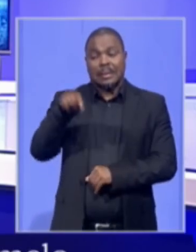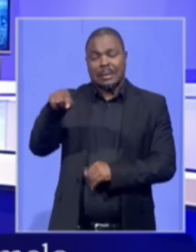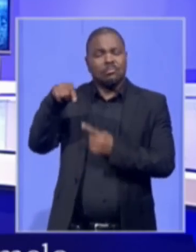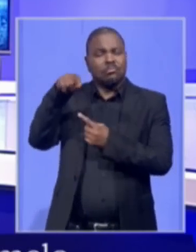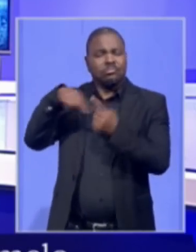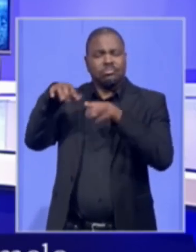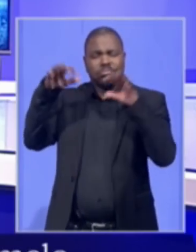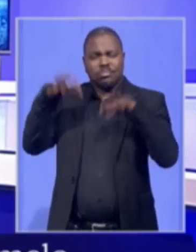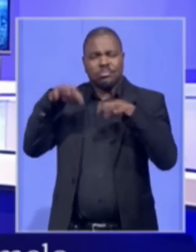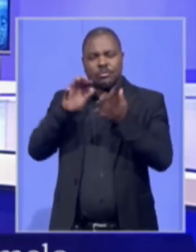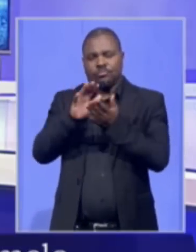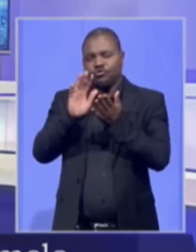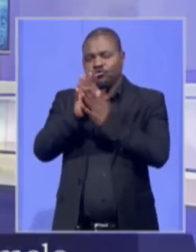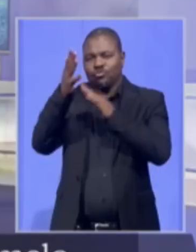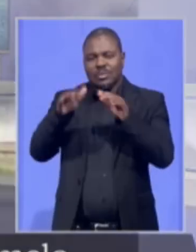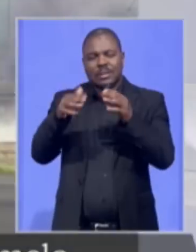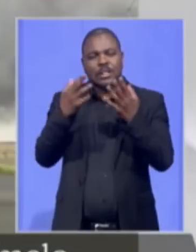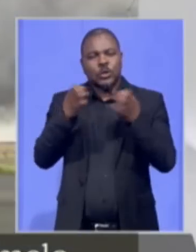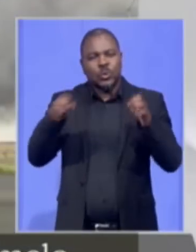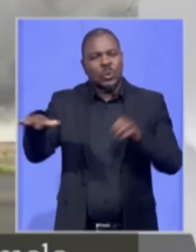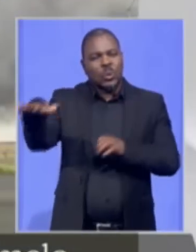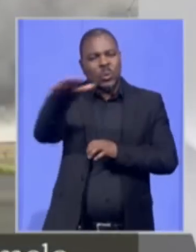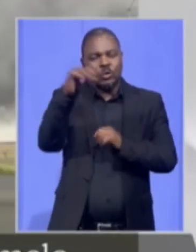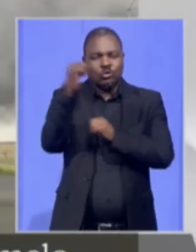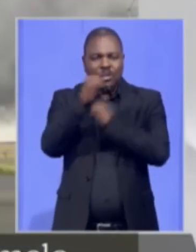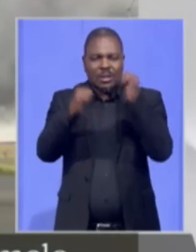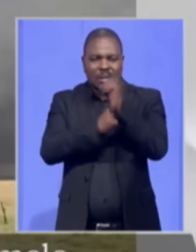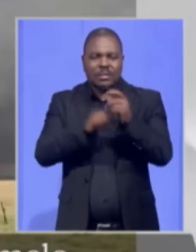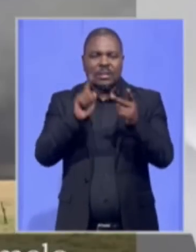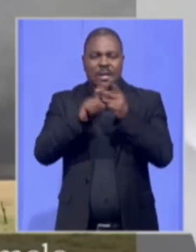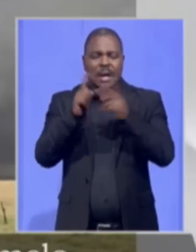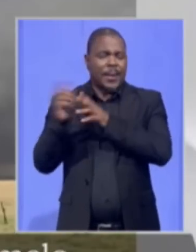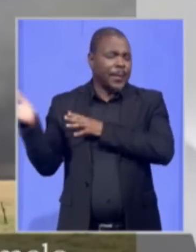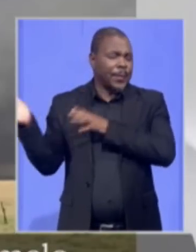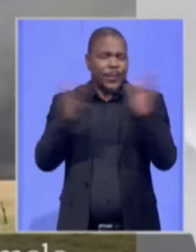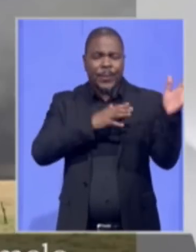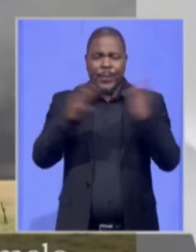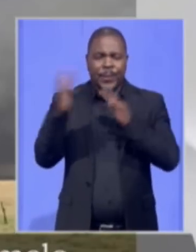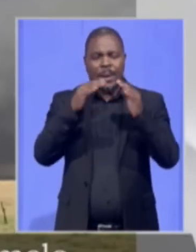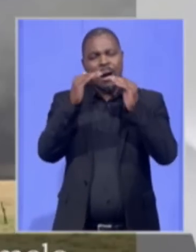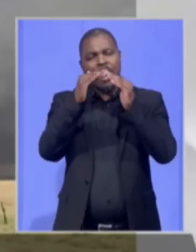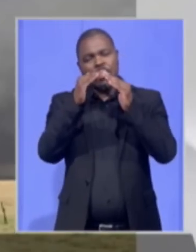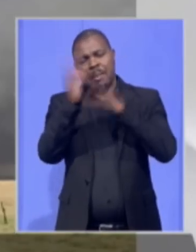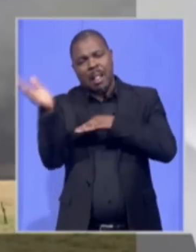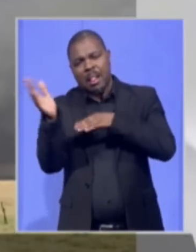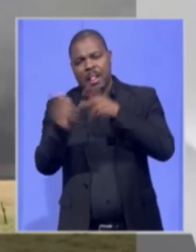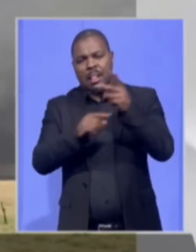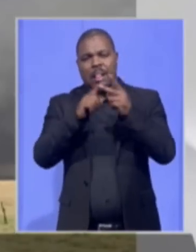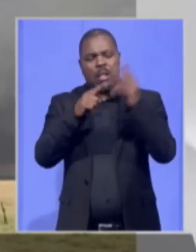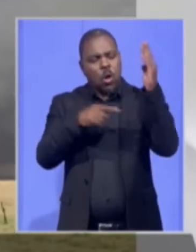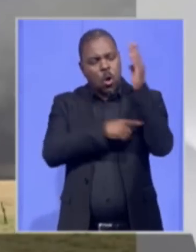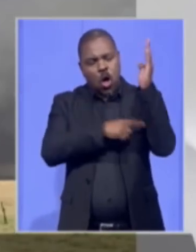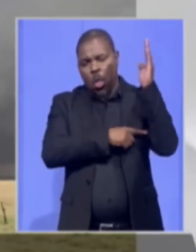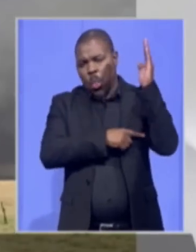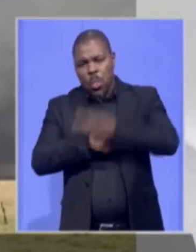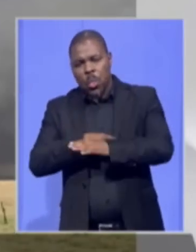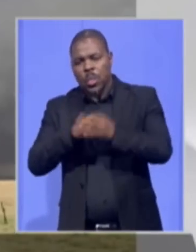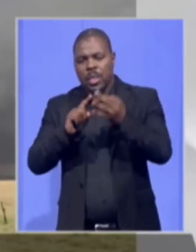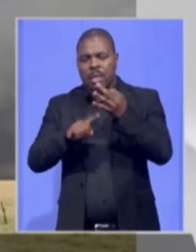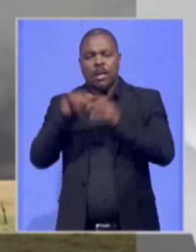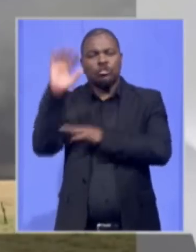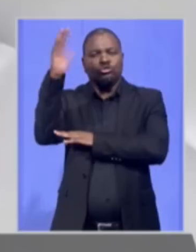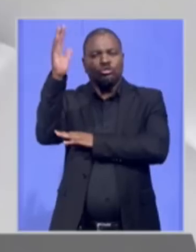sentše mananeo kgoparara a tikologong yeo, moya o maatla o rutlumotše dihlaka, wa uiša maboto, wa